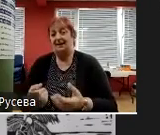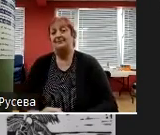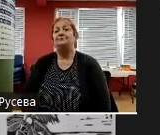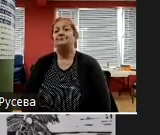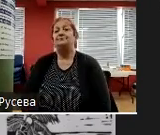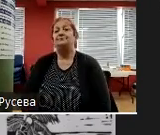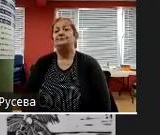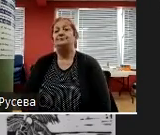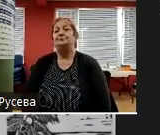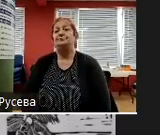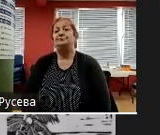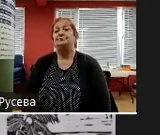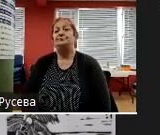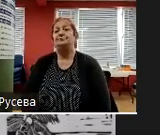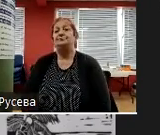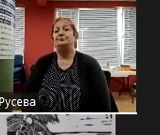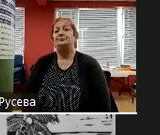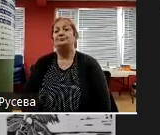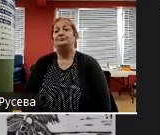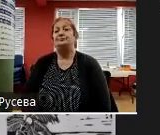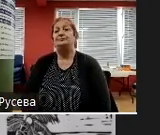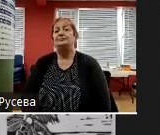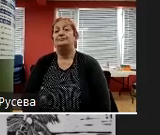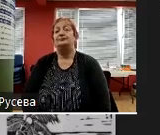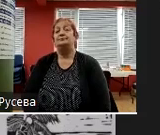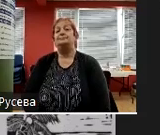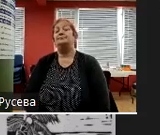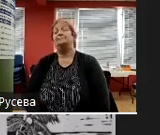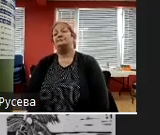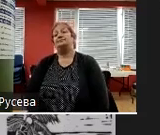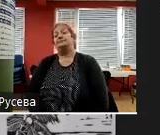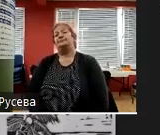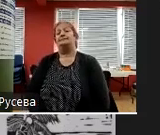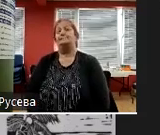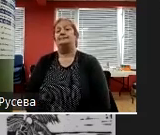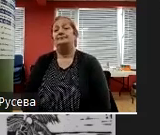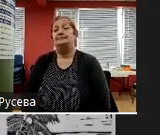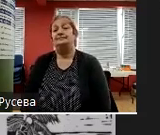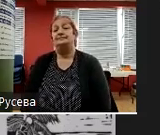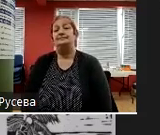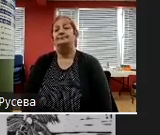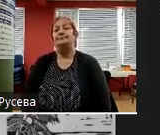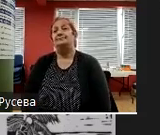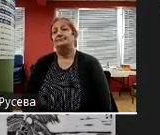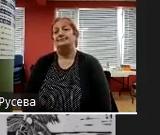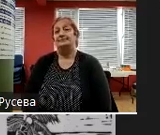Okay. Something you might need, and if you do, please tell us, is having regular